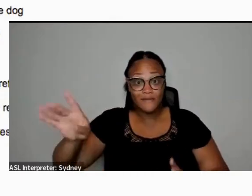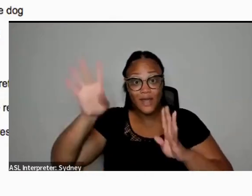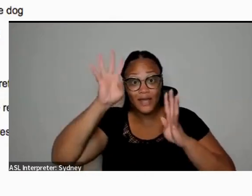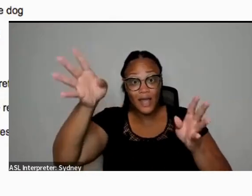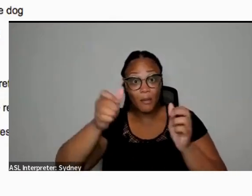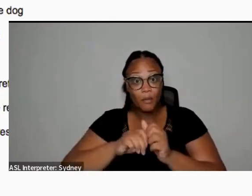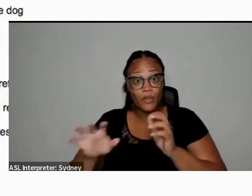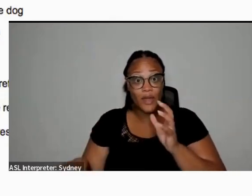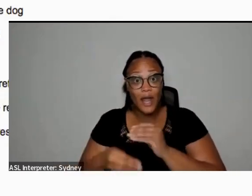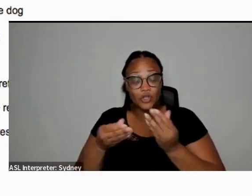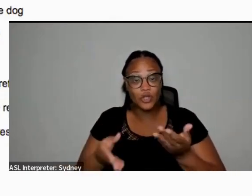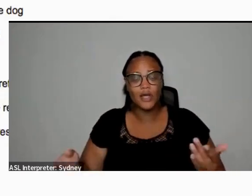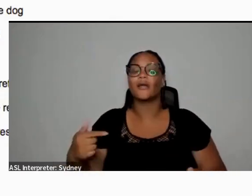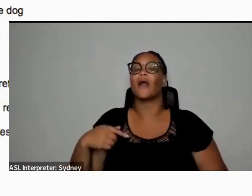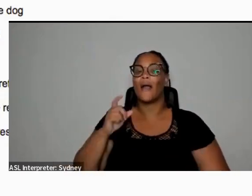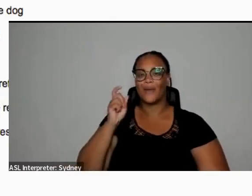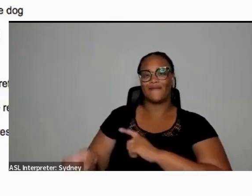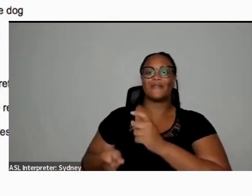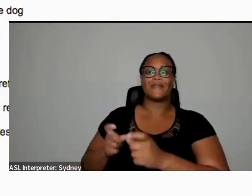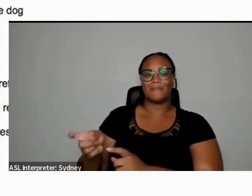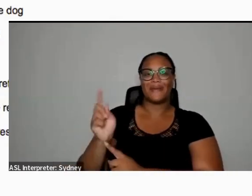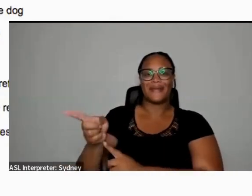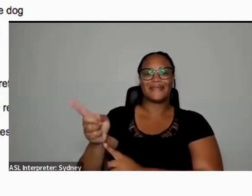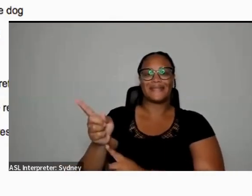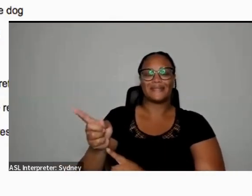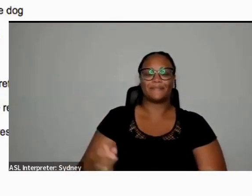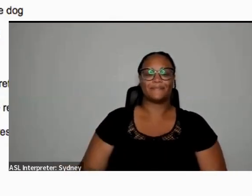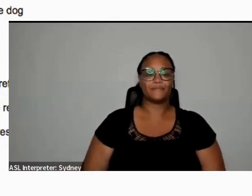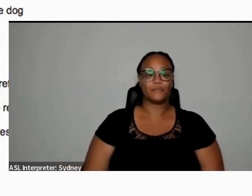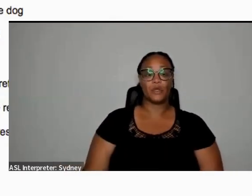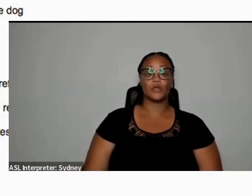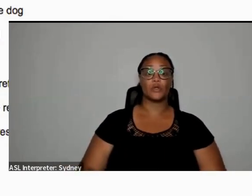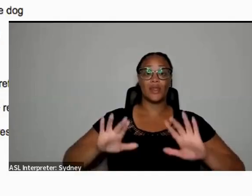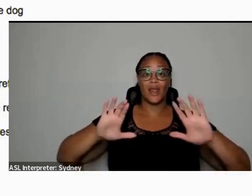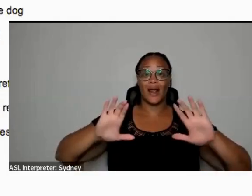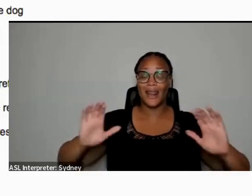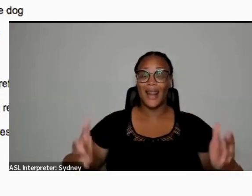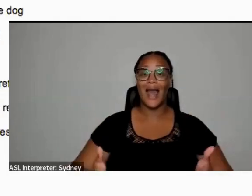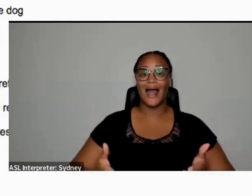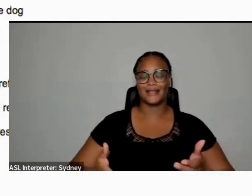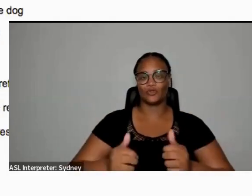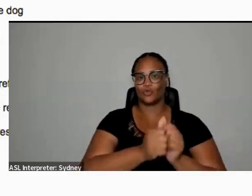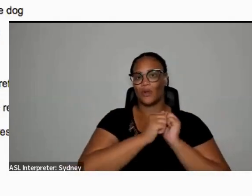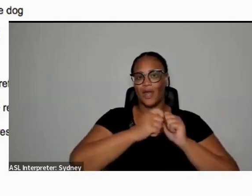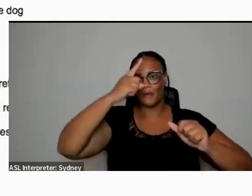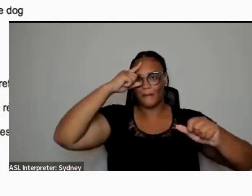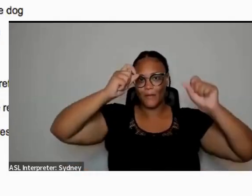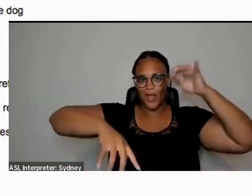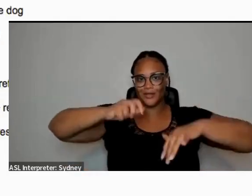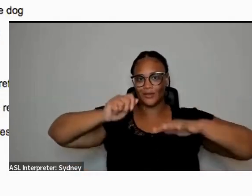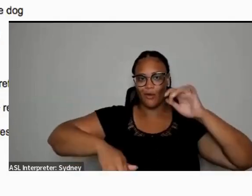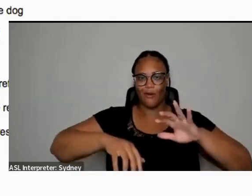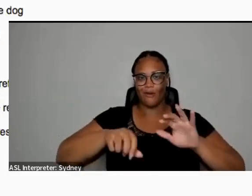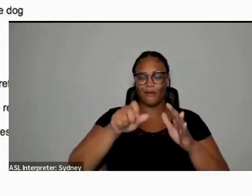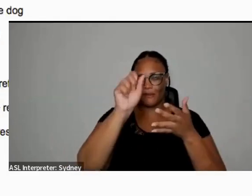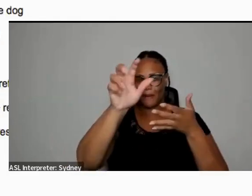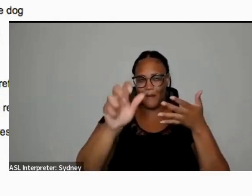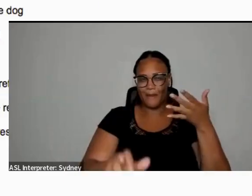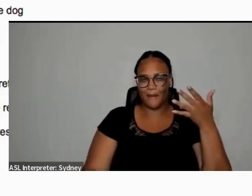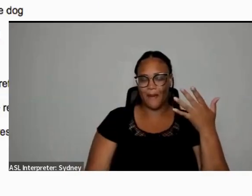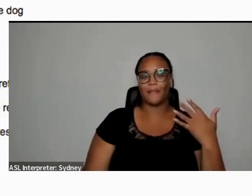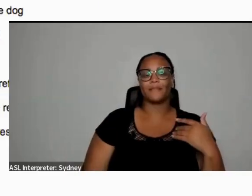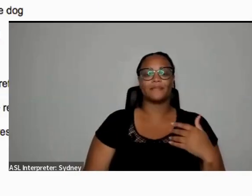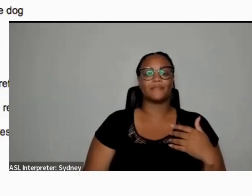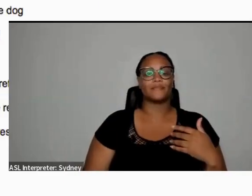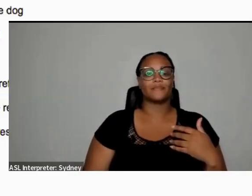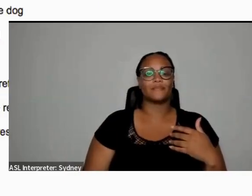So we brainstormed this list together as a classroom. So like I said, it's a little bit dated. So one of them was